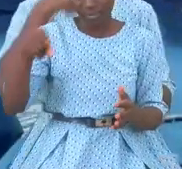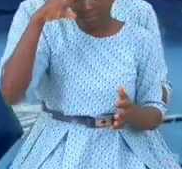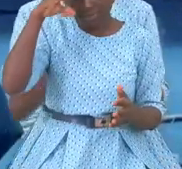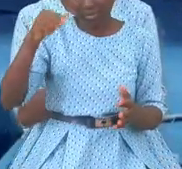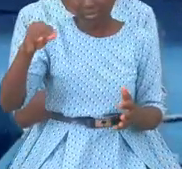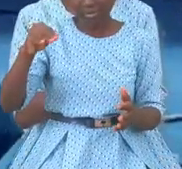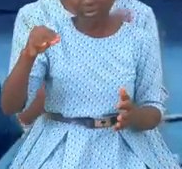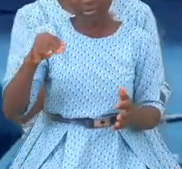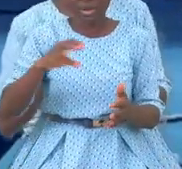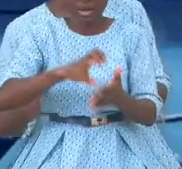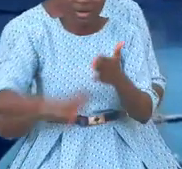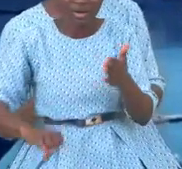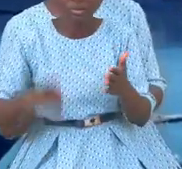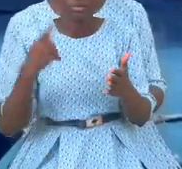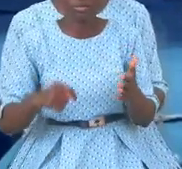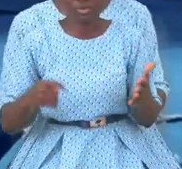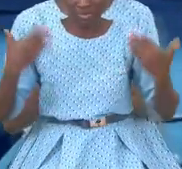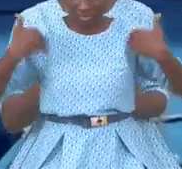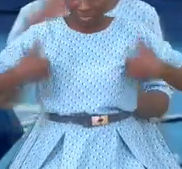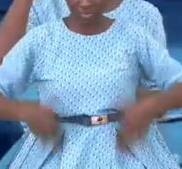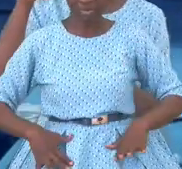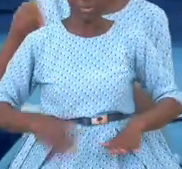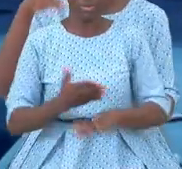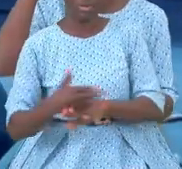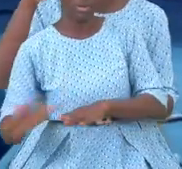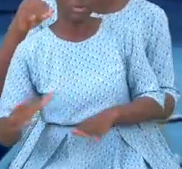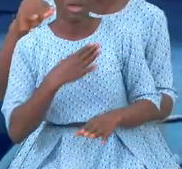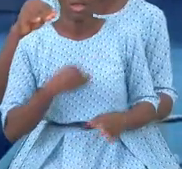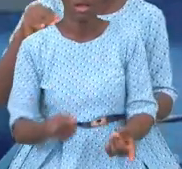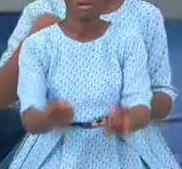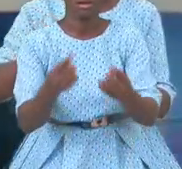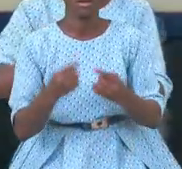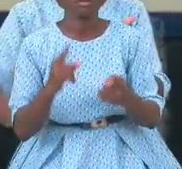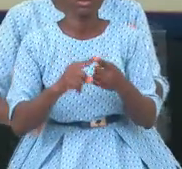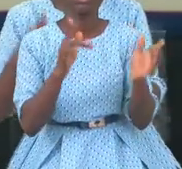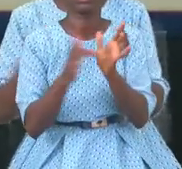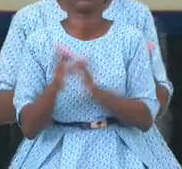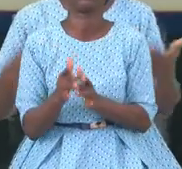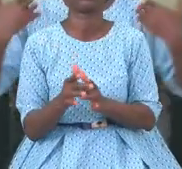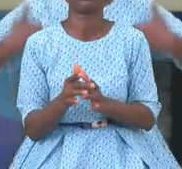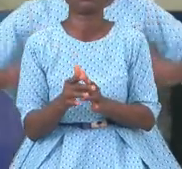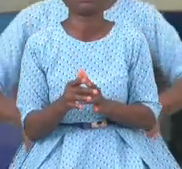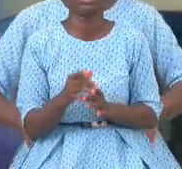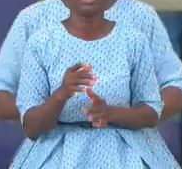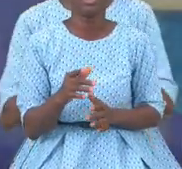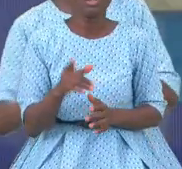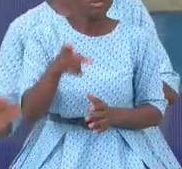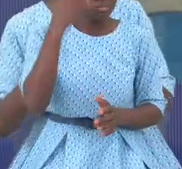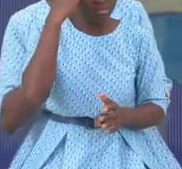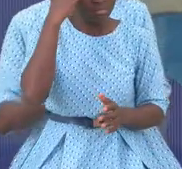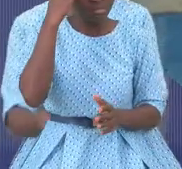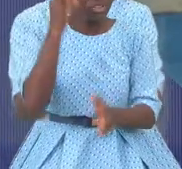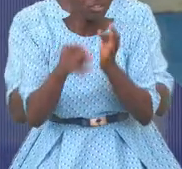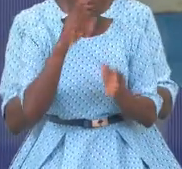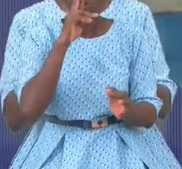came to Jesus. You know, if you're not under somebody's skin, If you don't get